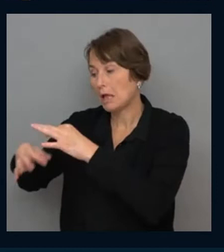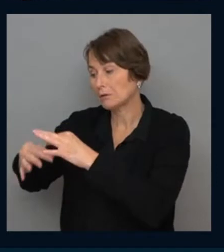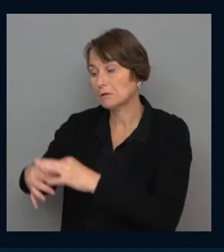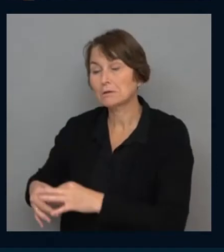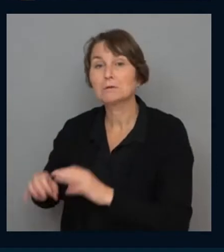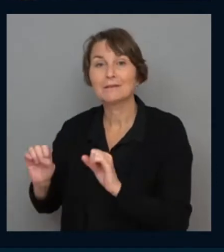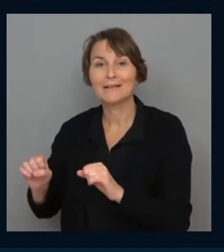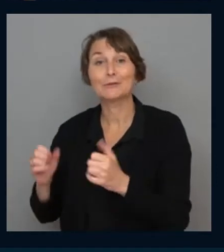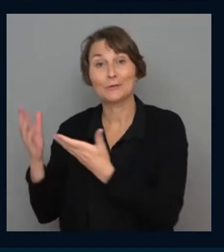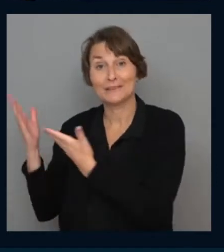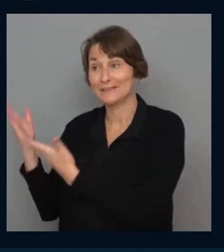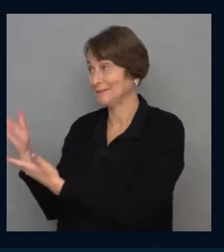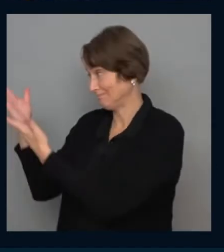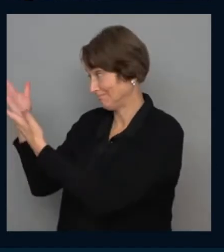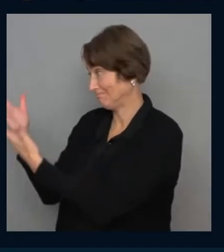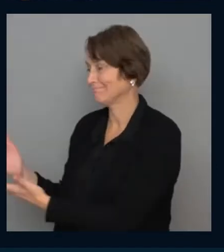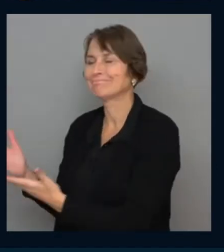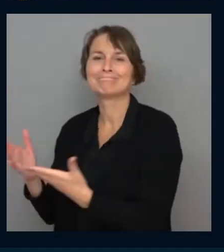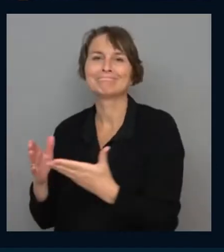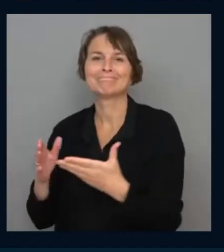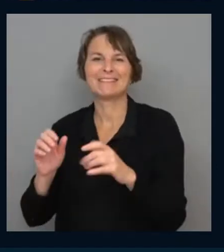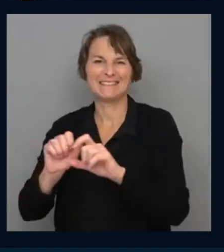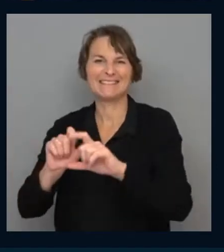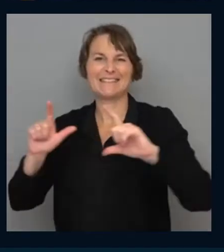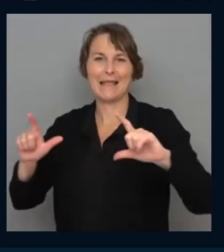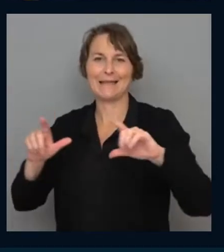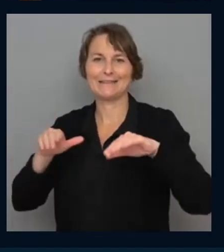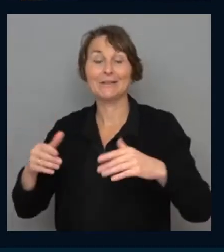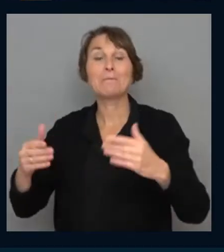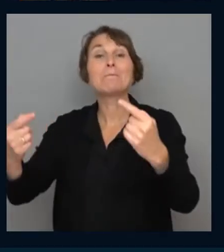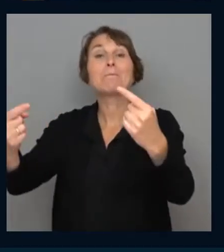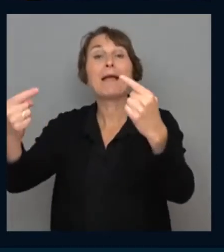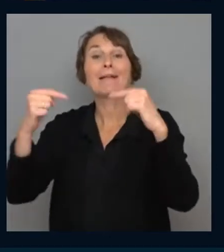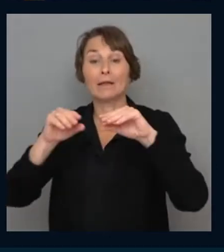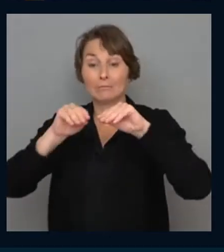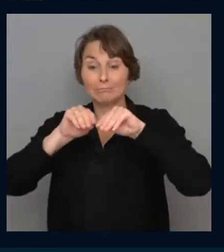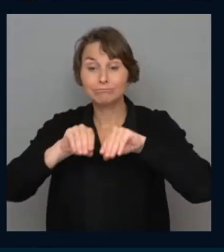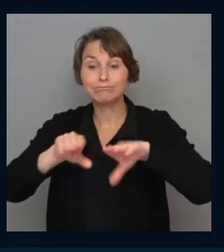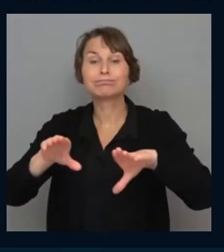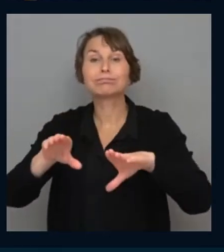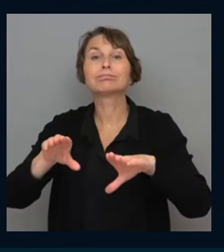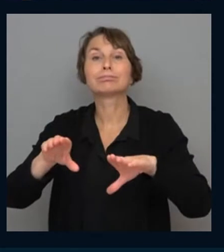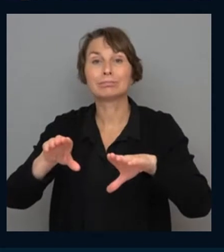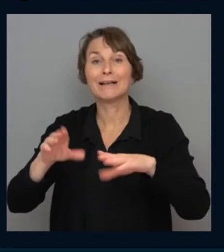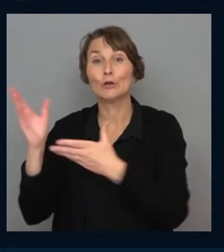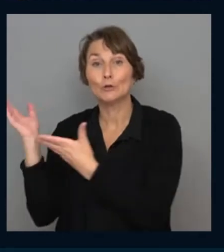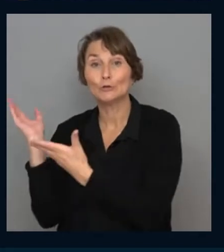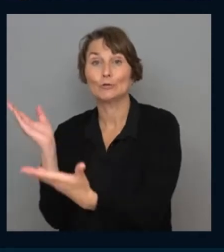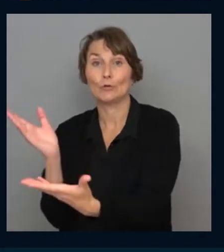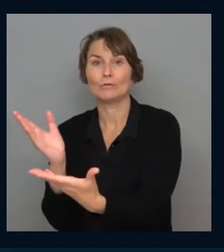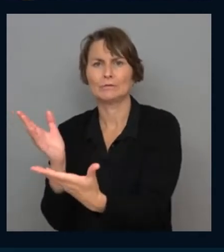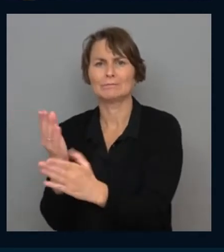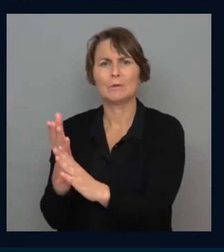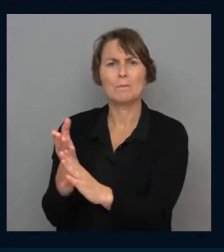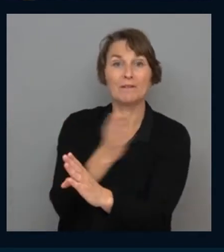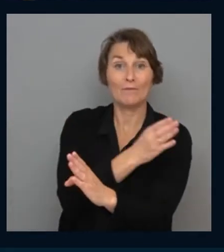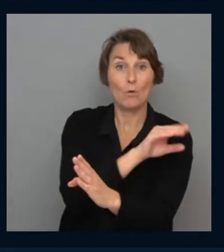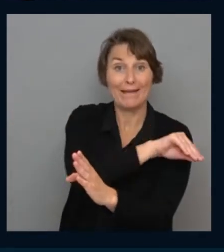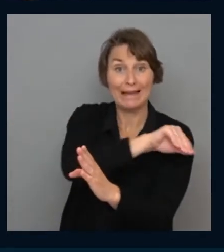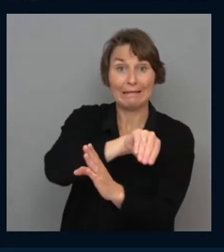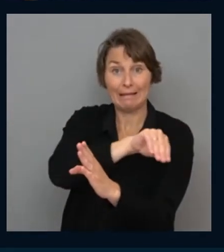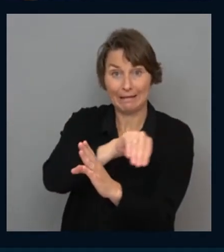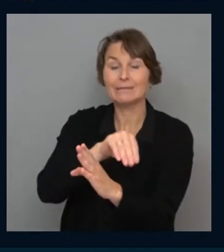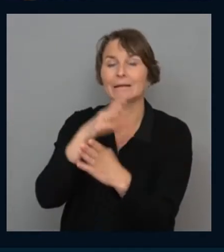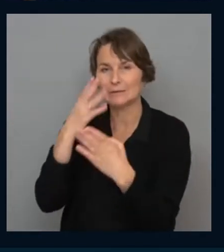staging stage, if you will. And then I go to the deploy the app service, and it's inheriting some of those things I just put in. So where I've put in,